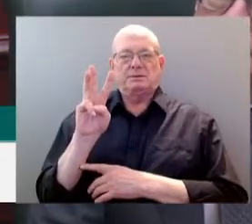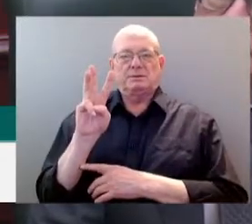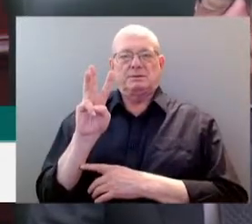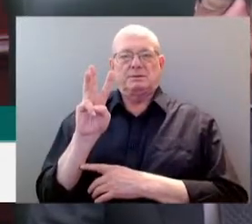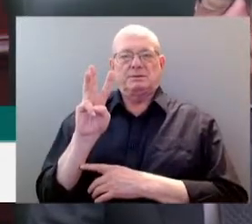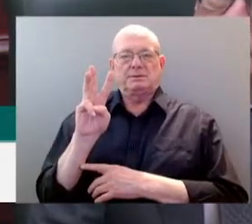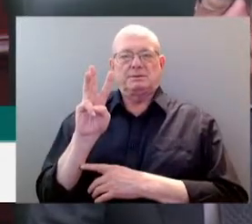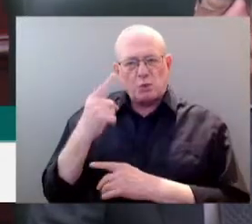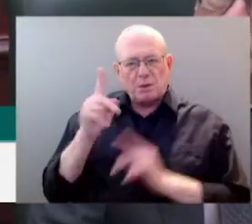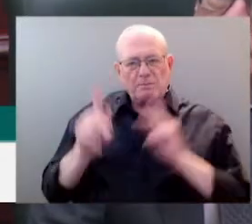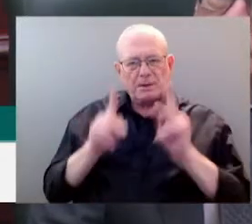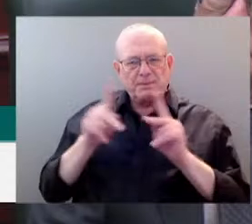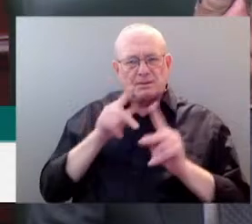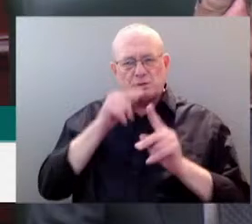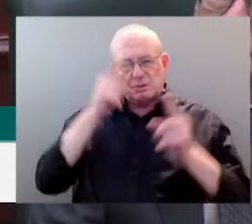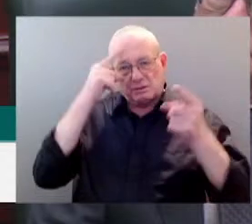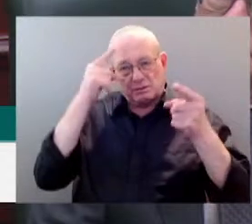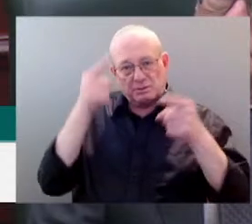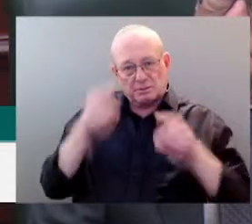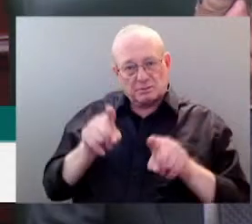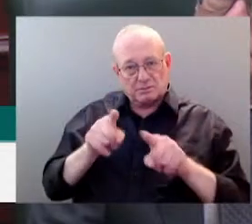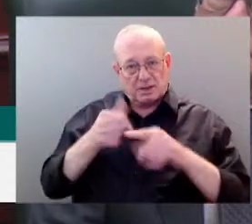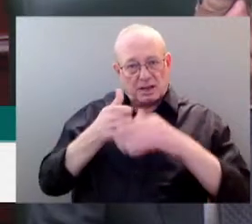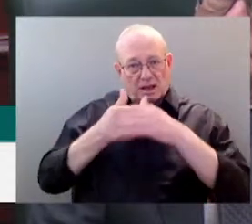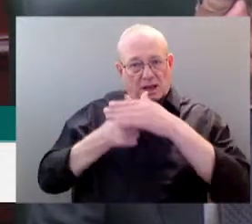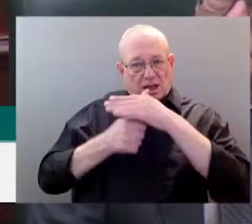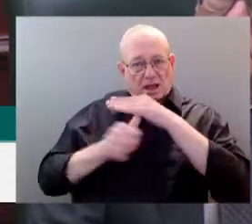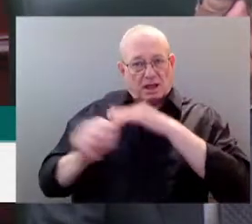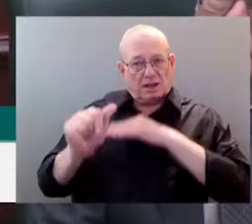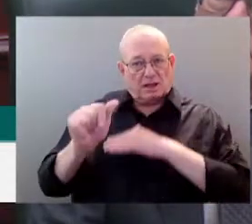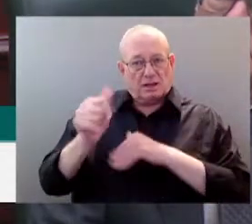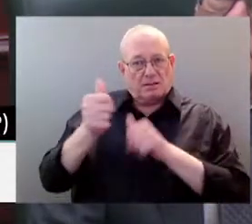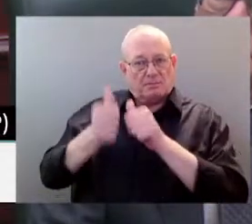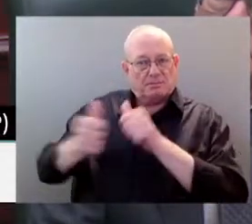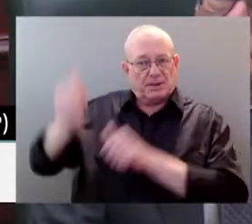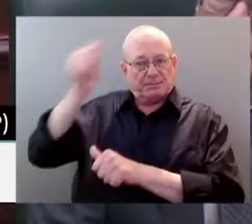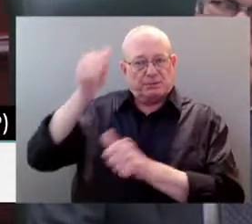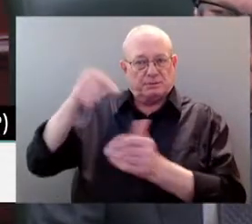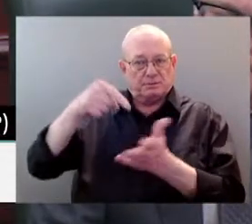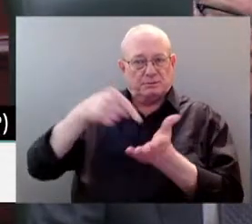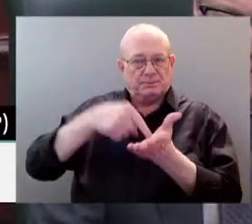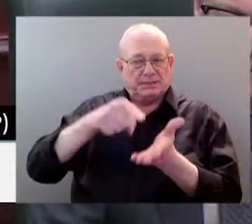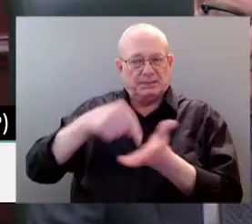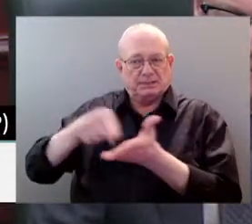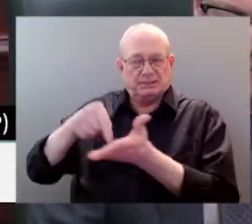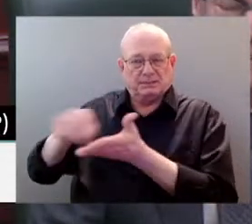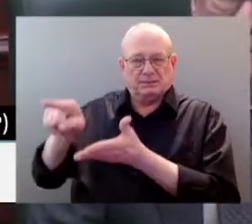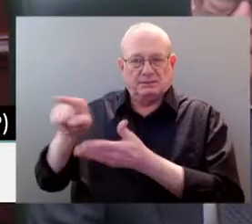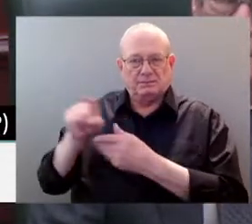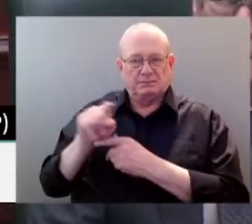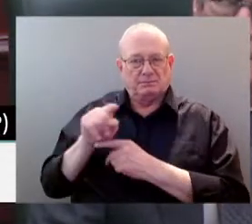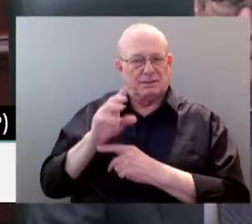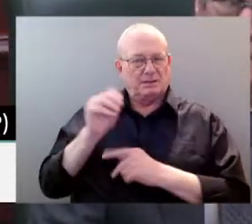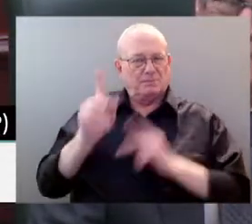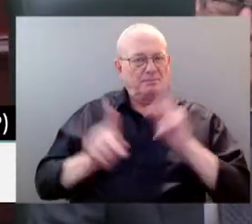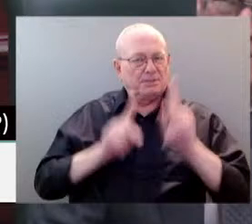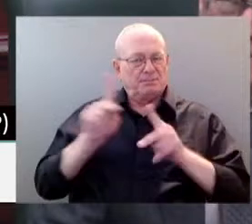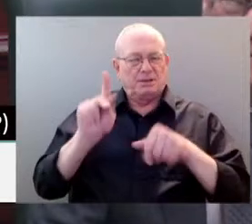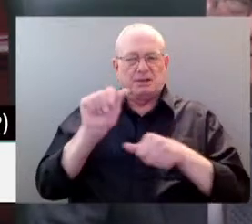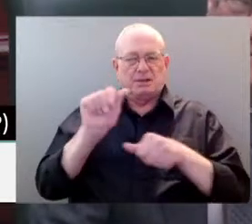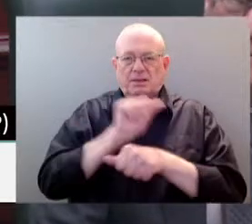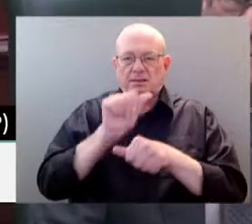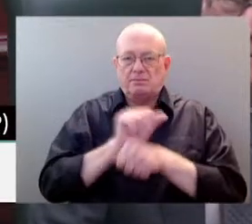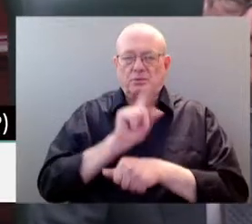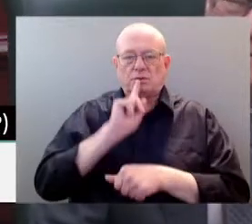and given that Alberton have been incredibly vocal on their lack of support for a provincial pension scheme how